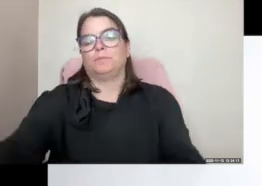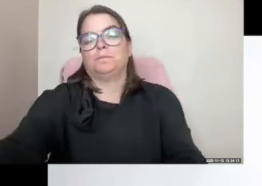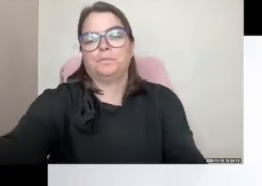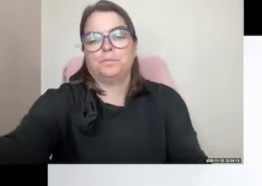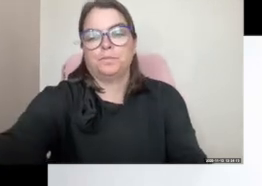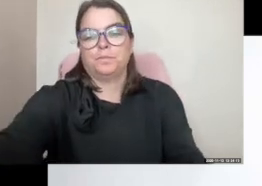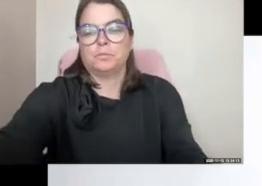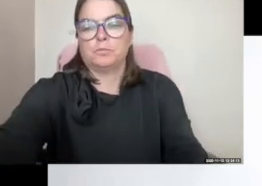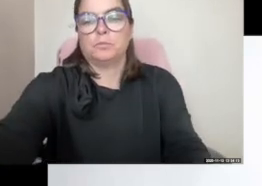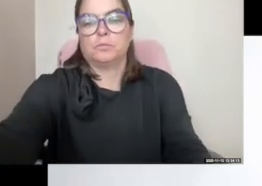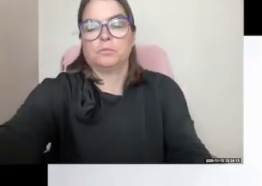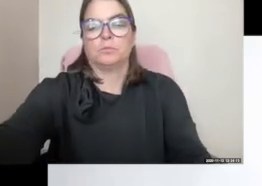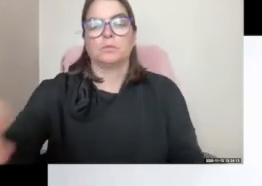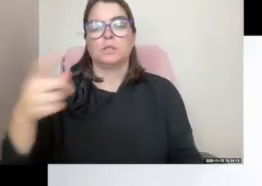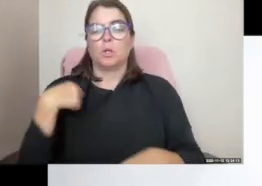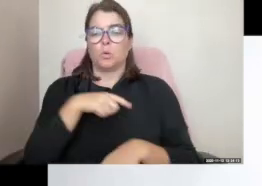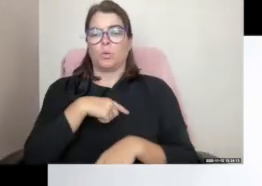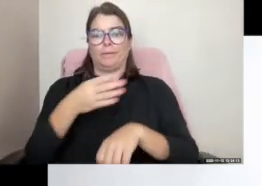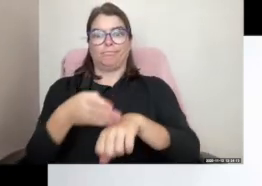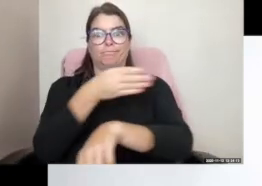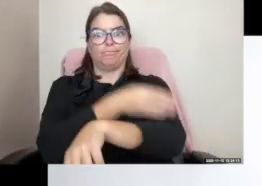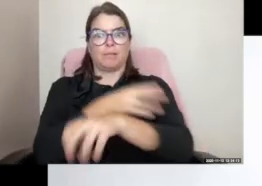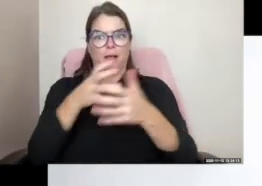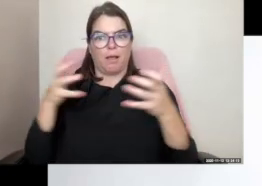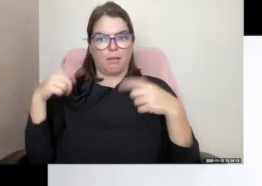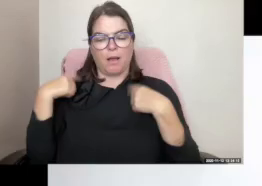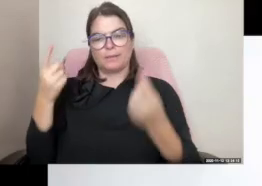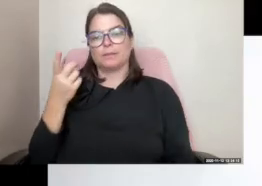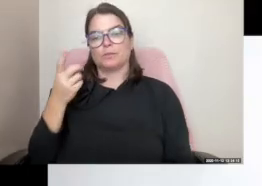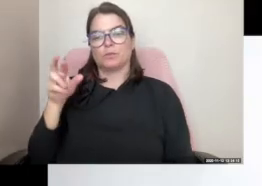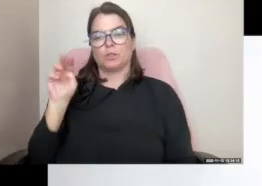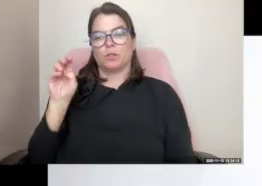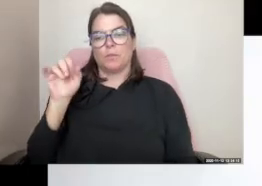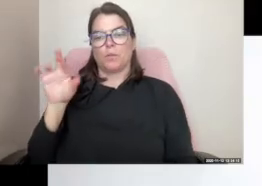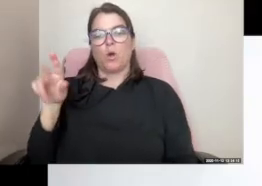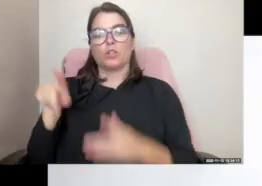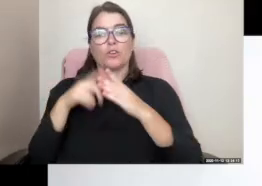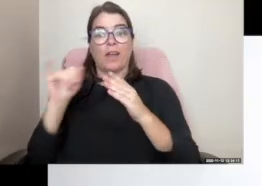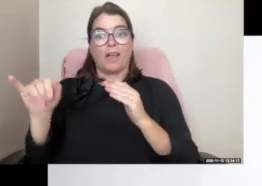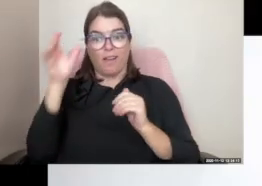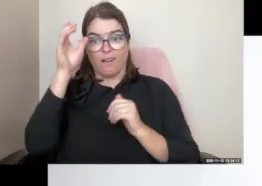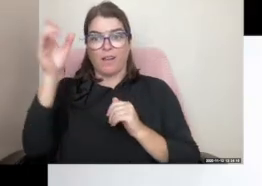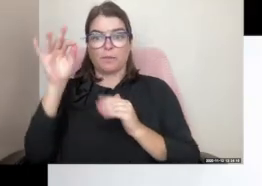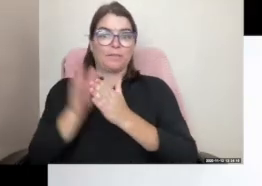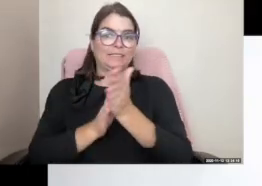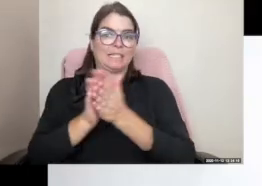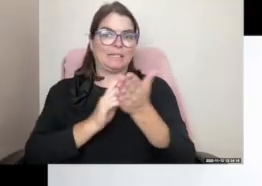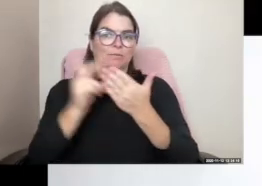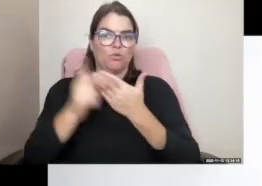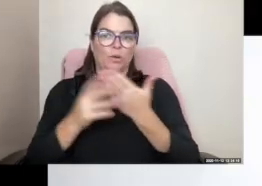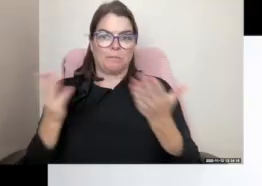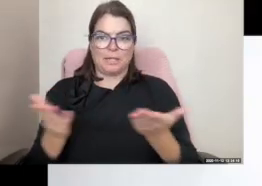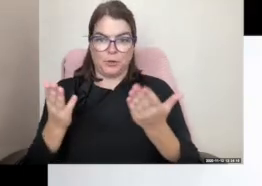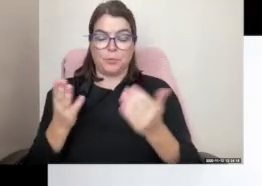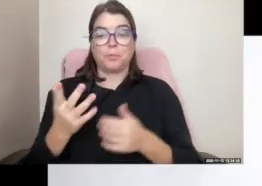today, incentives remain a key part of our overall strategy in improving air quality and addressing climate change.